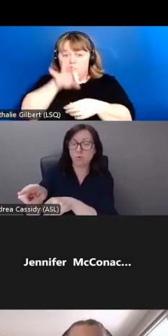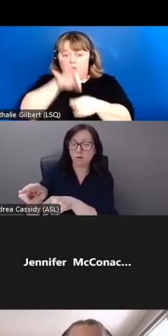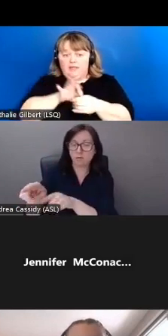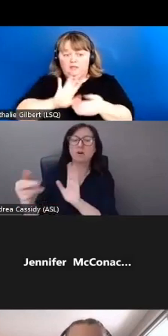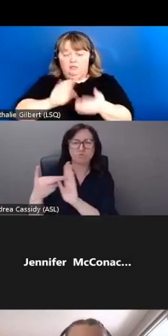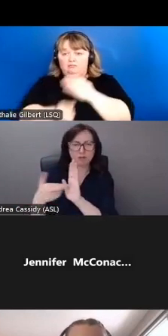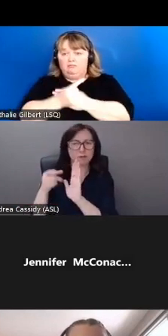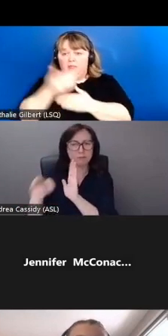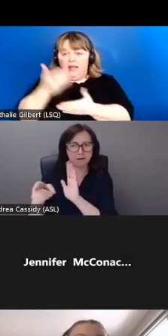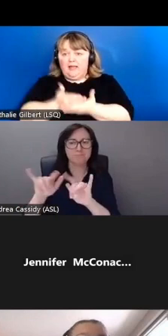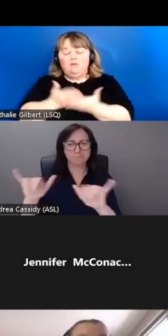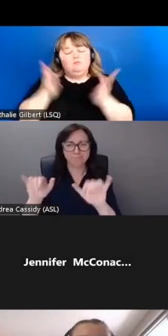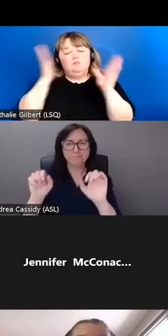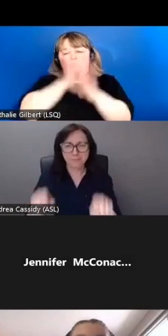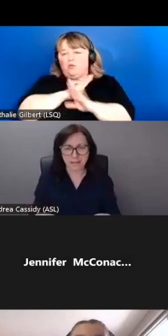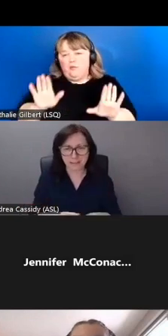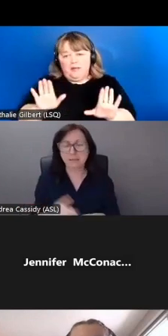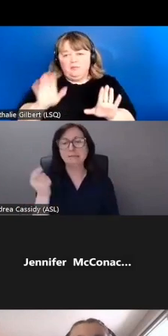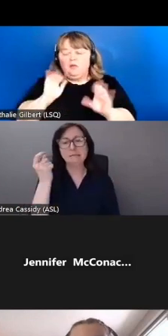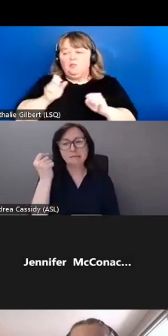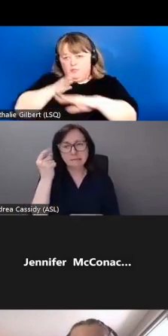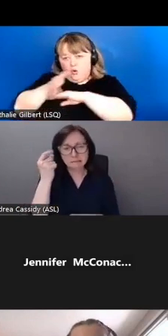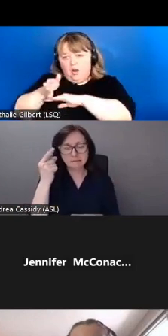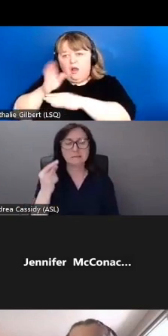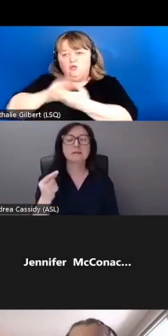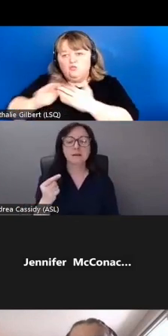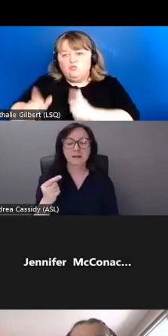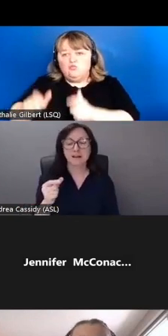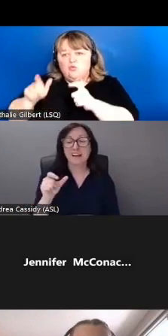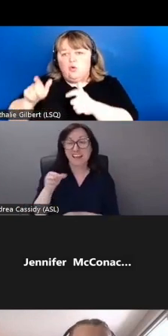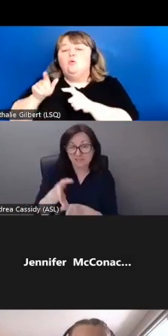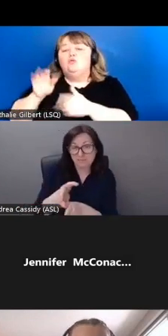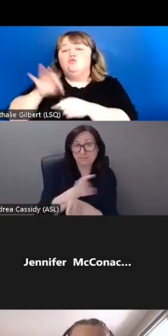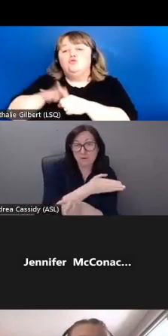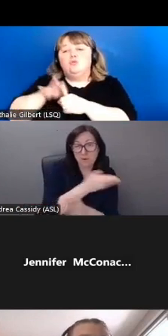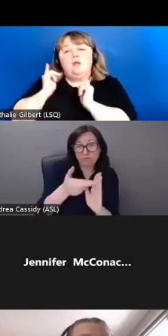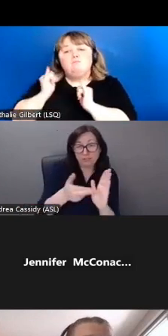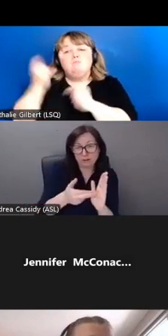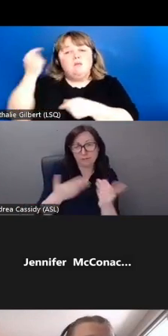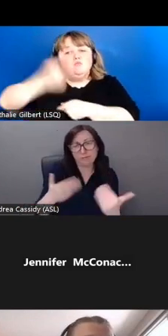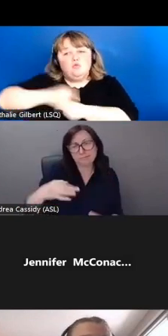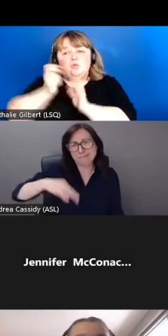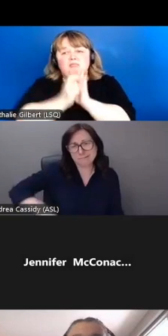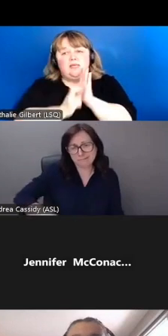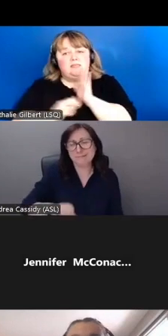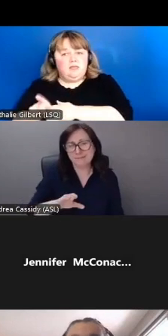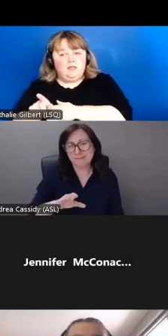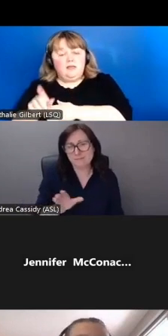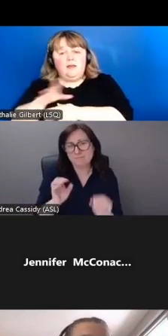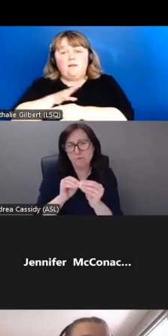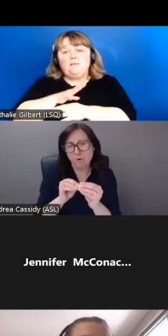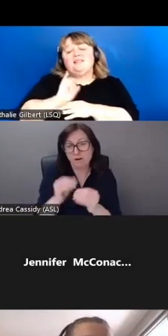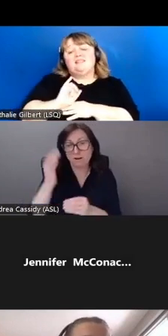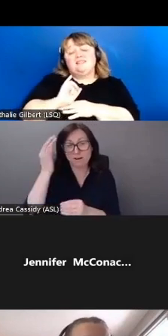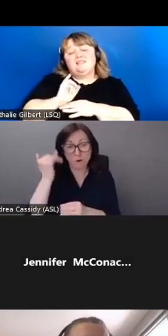the day of. However, there are some benefits to registering in advance. So first, it means you don't